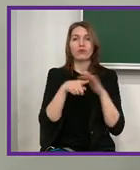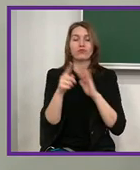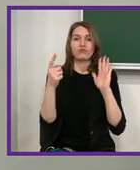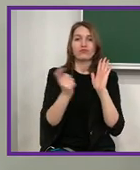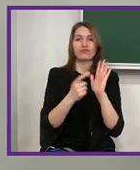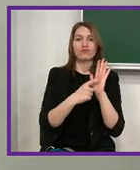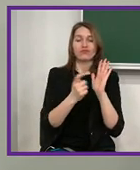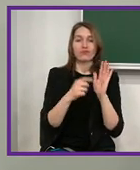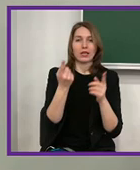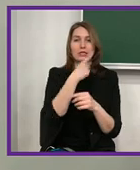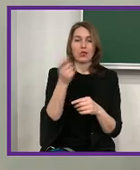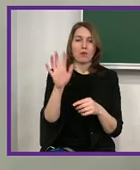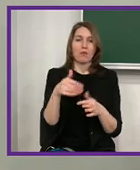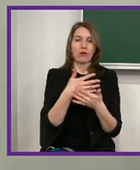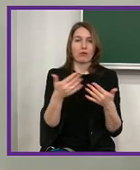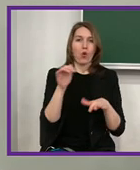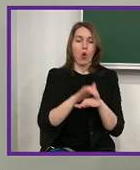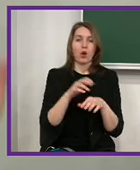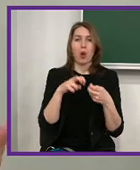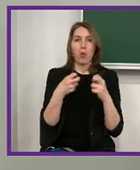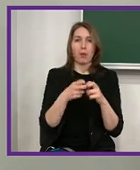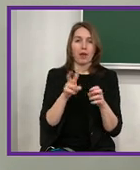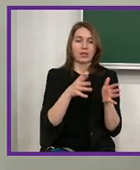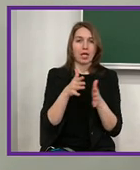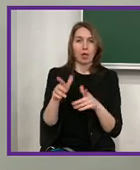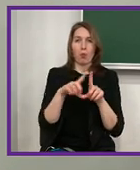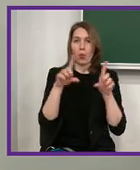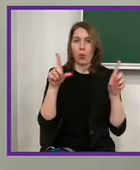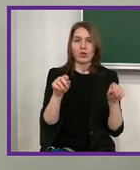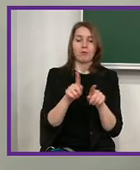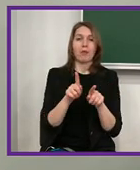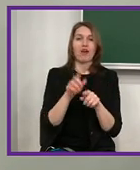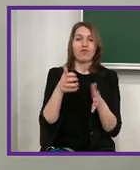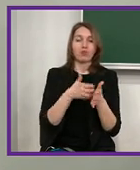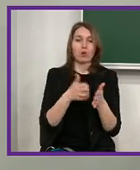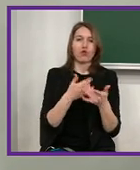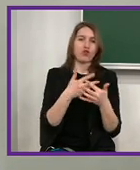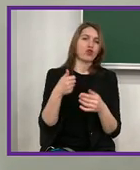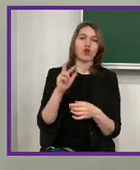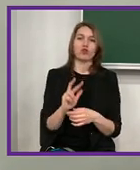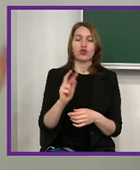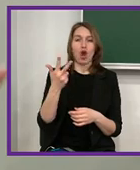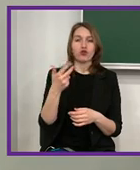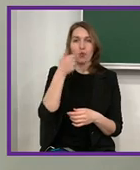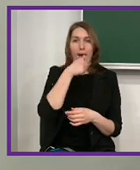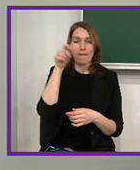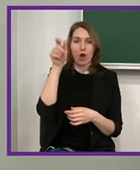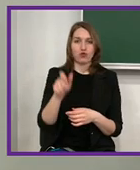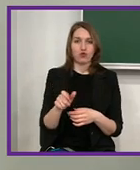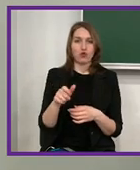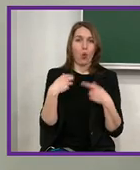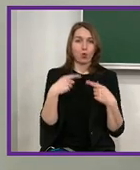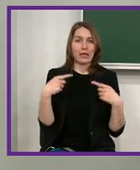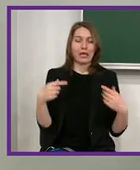been this proliferation of third-party tools, many of them privately owned and developed by those offering paid services to trace and monitor